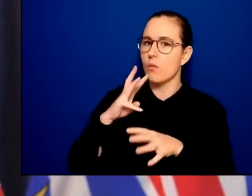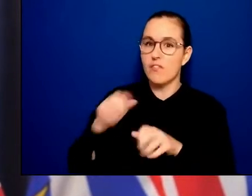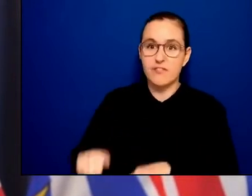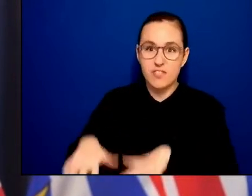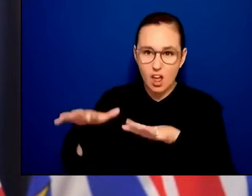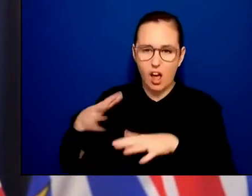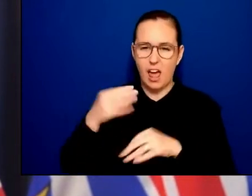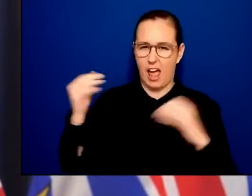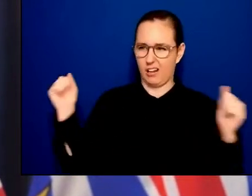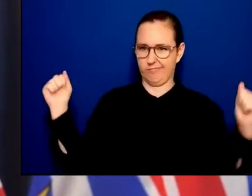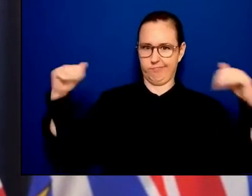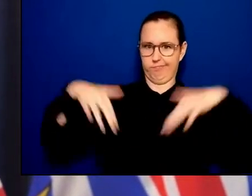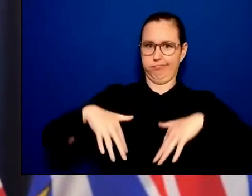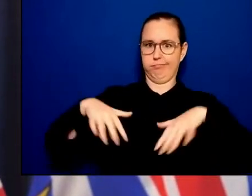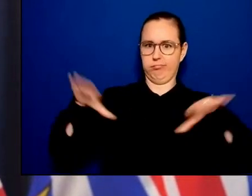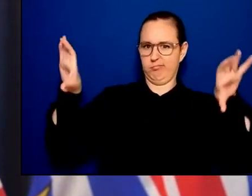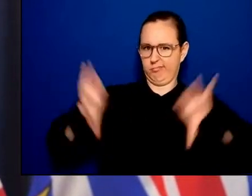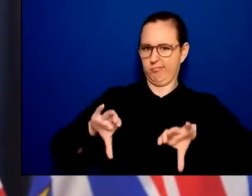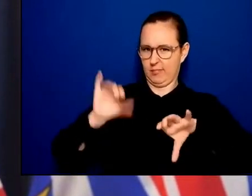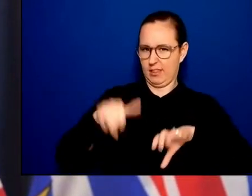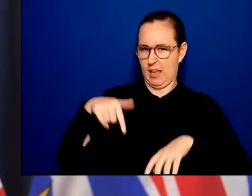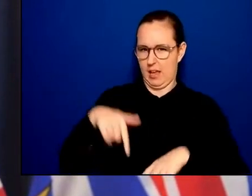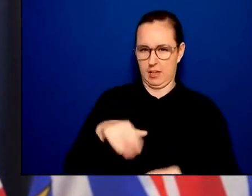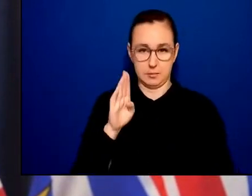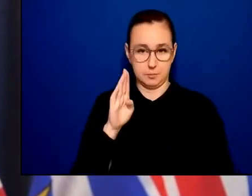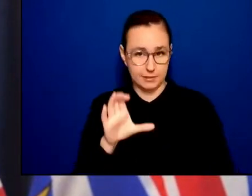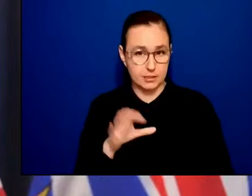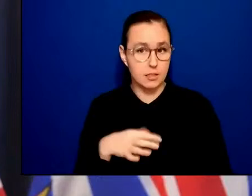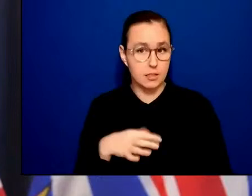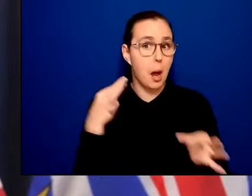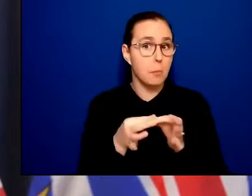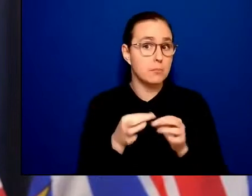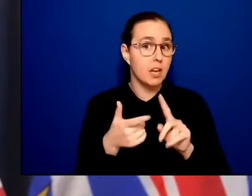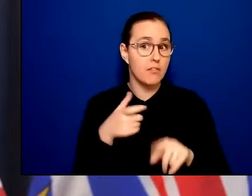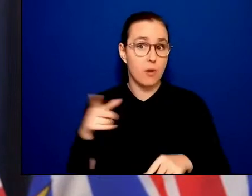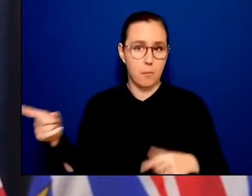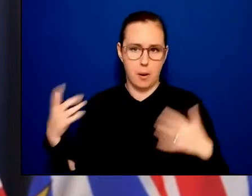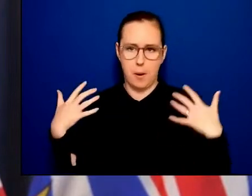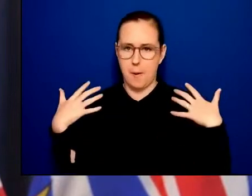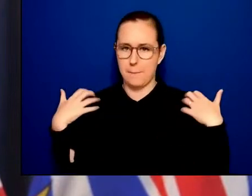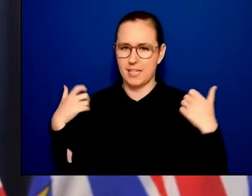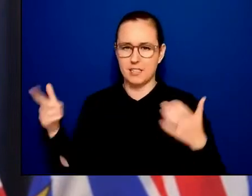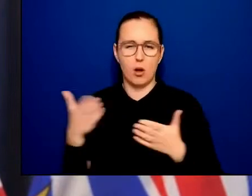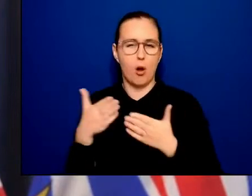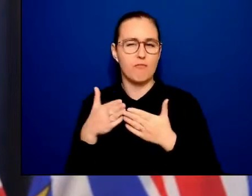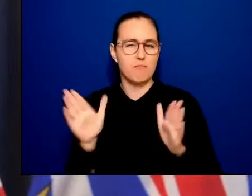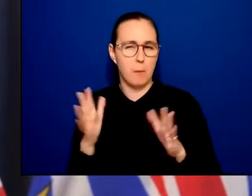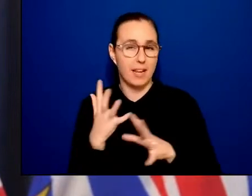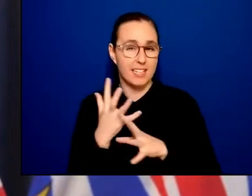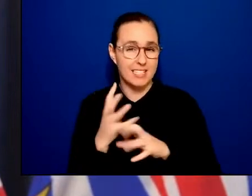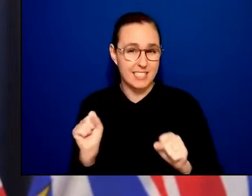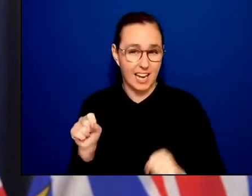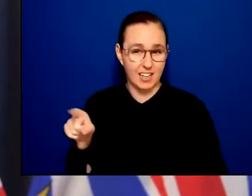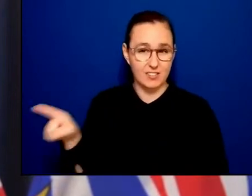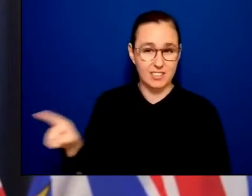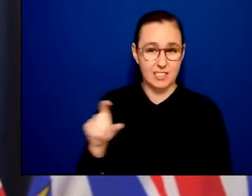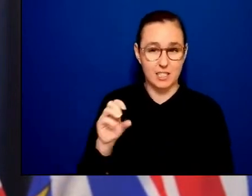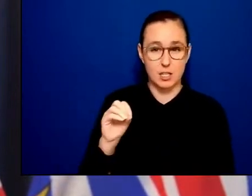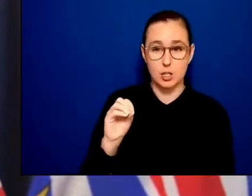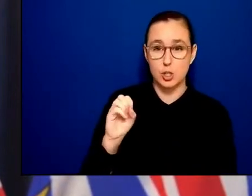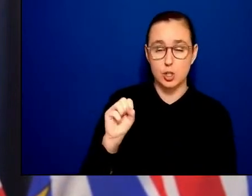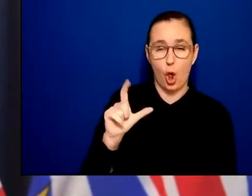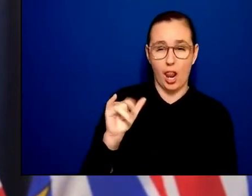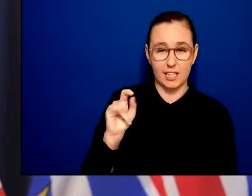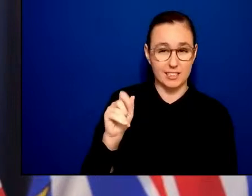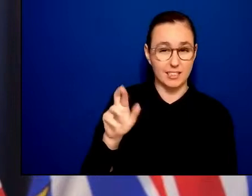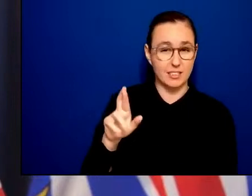briefing, we'll have updates from Minister of Public Safety and Solicitor General Mike Farnworth, Minister of Transportation and Infrastructure Rob